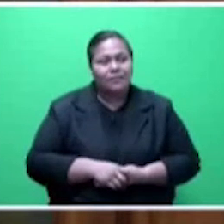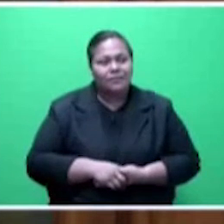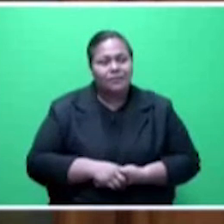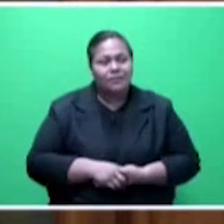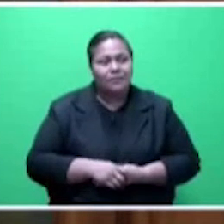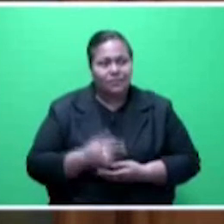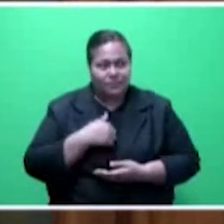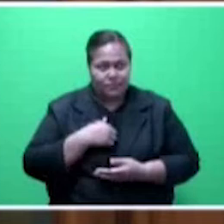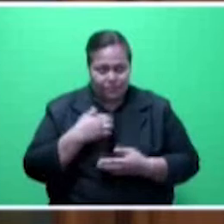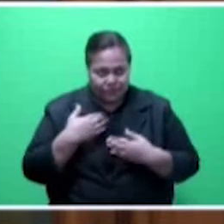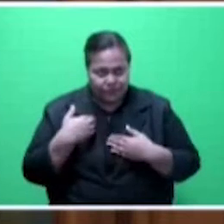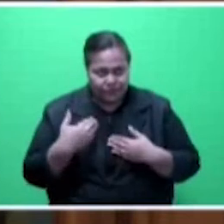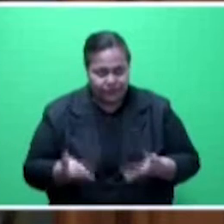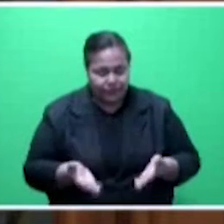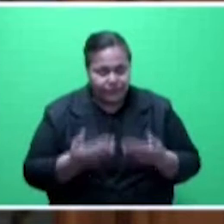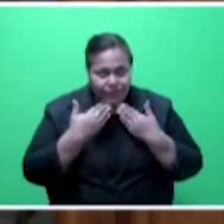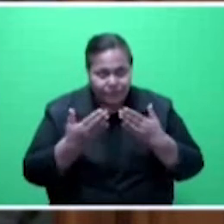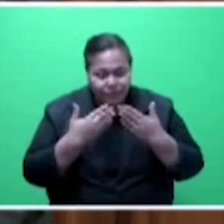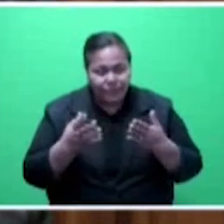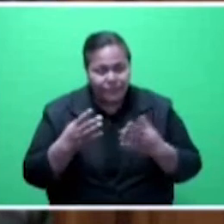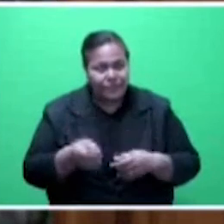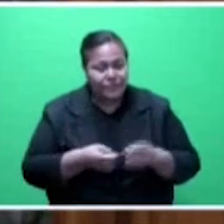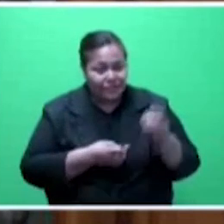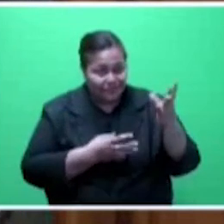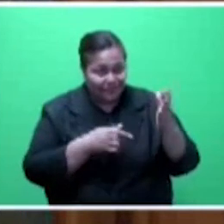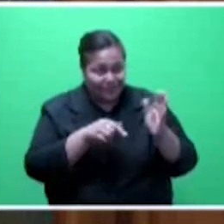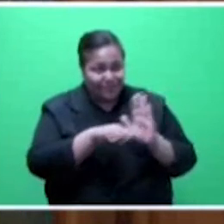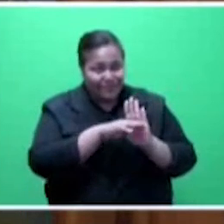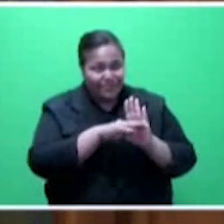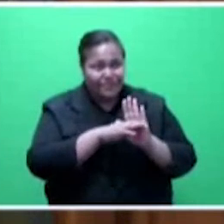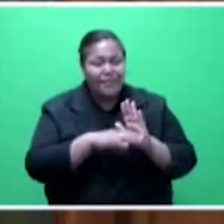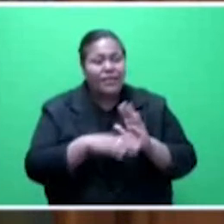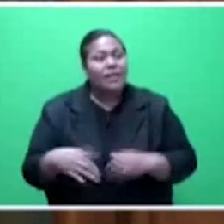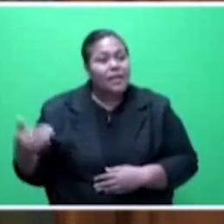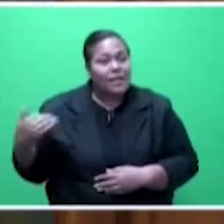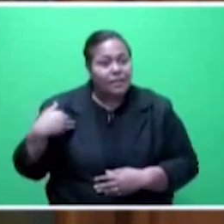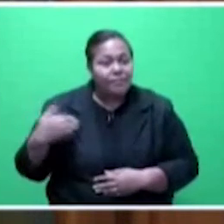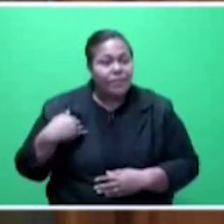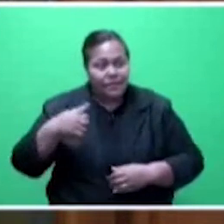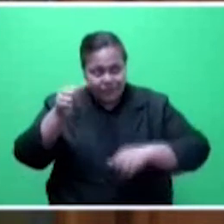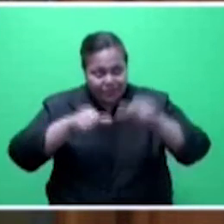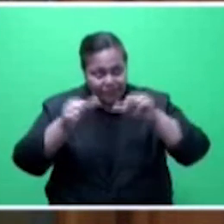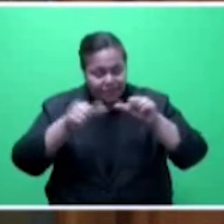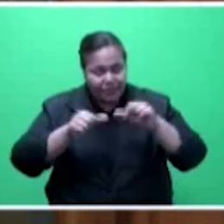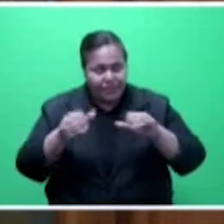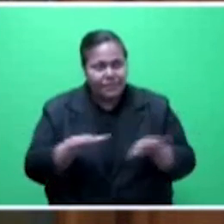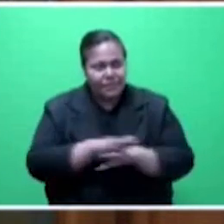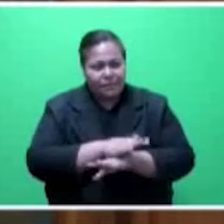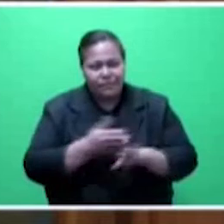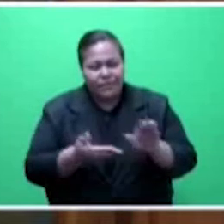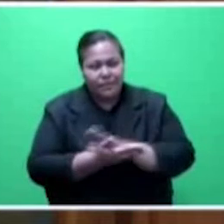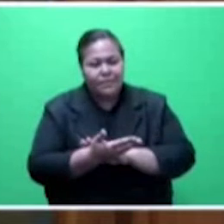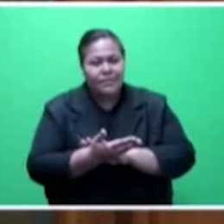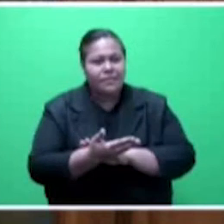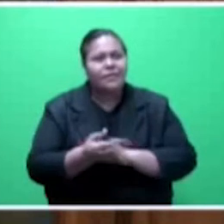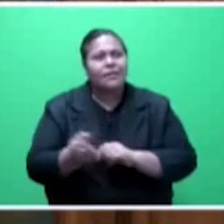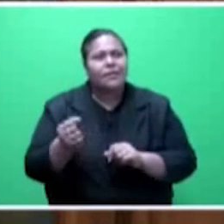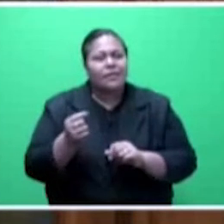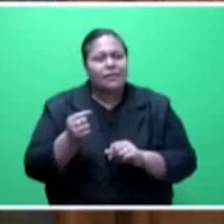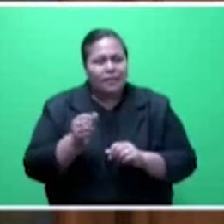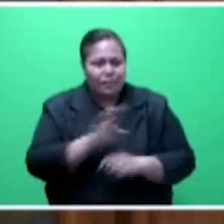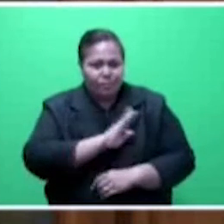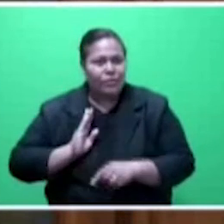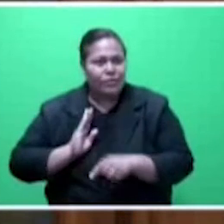this recommendation and wish to inform that the impact assessment is covered under the functions of National Occupational Health and Safety Advisory